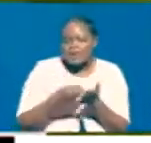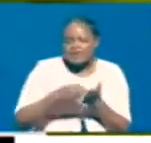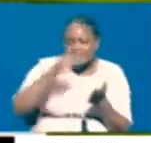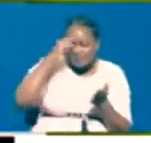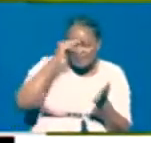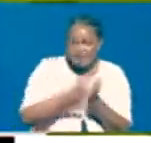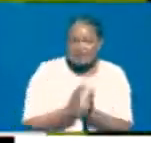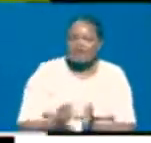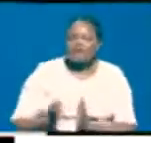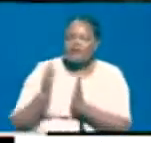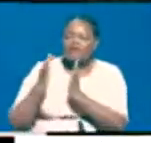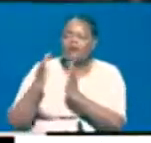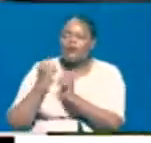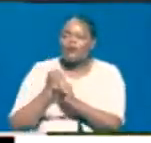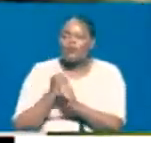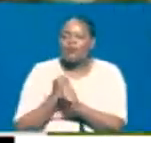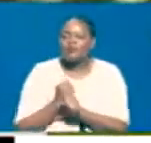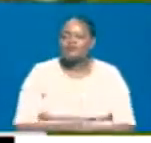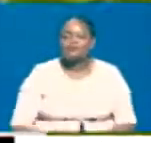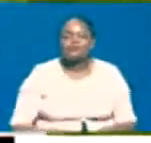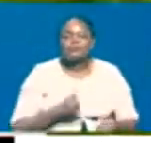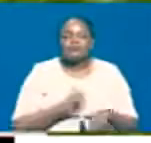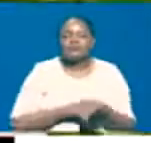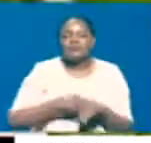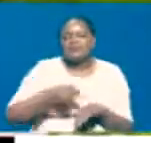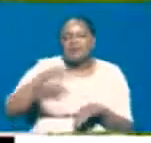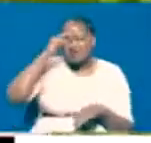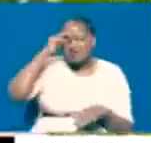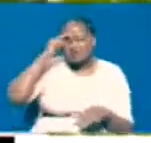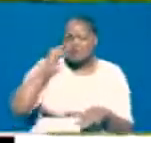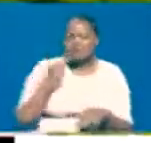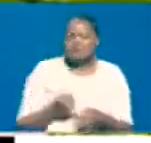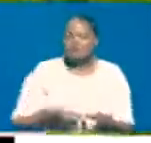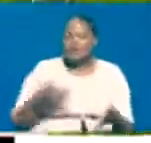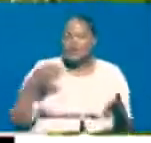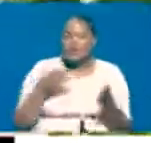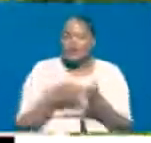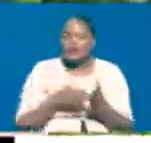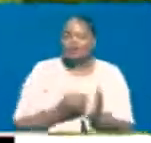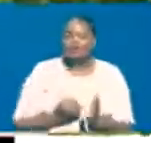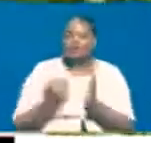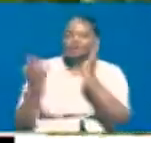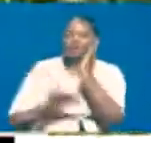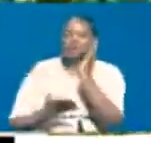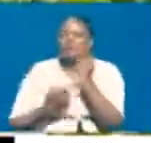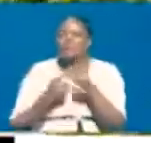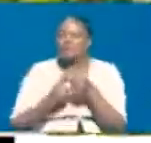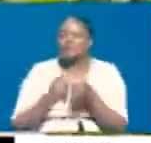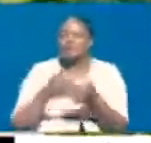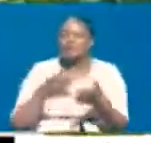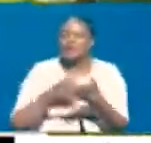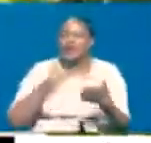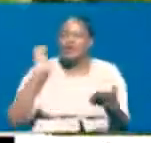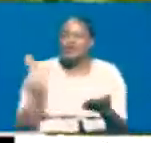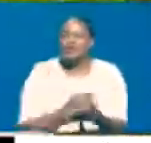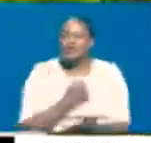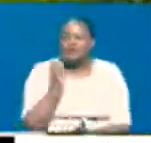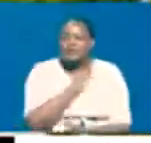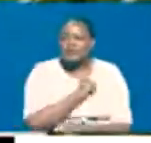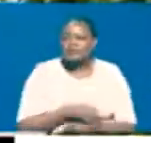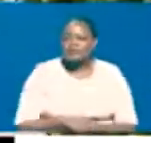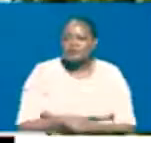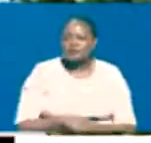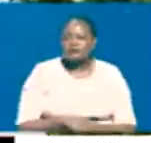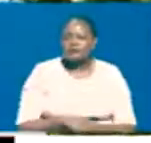government imposed a ban on logging 4 years ago, and even after the lifting of that ban, albeit partially, there's